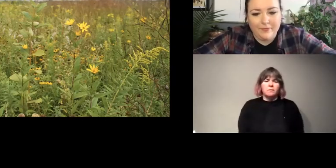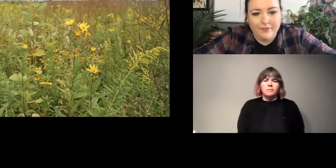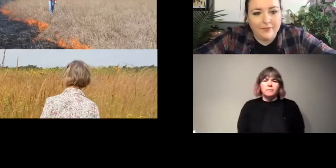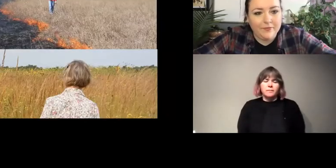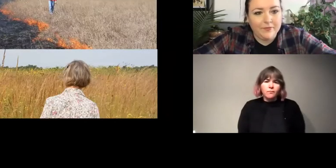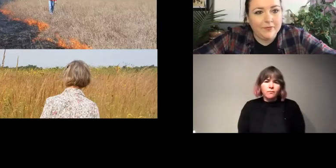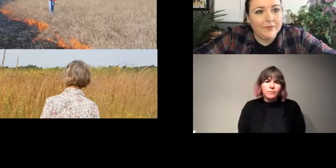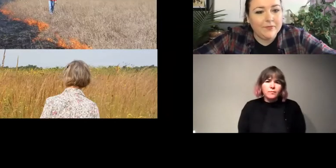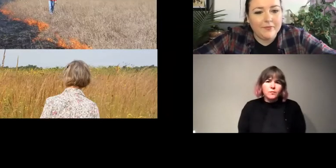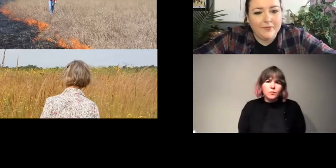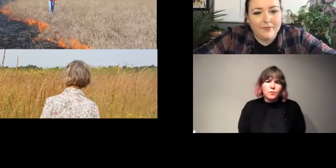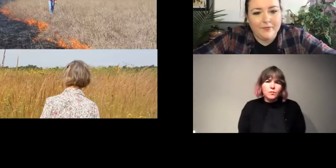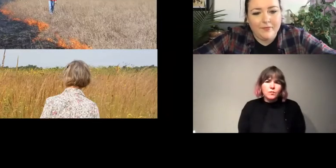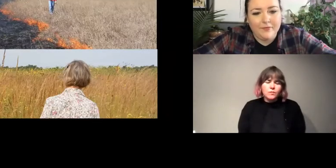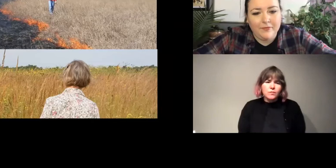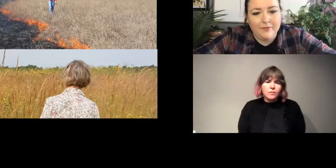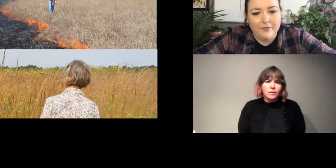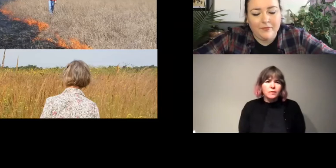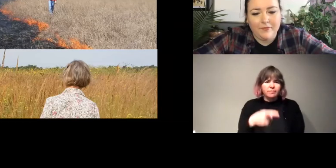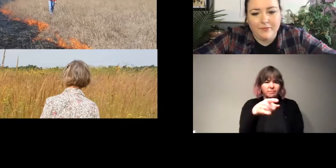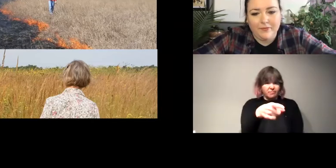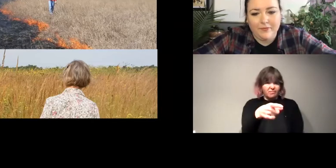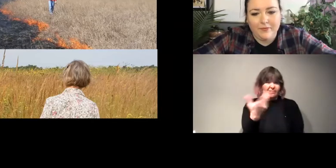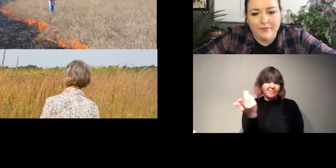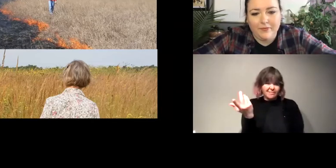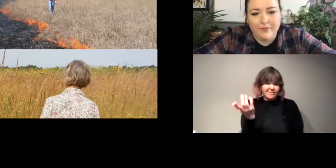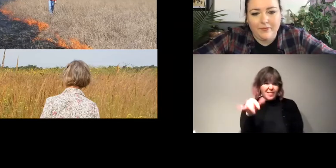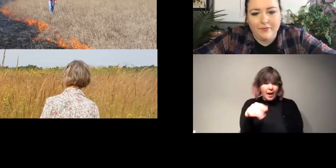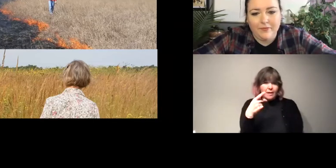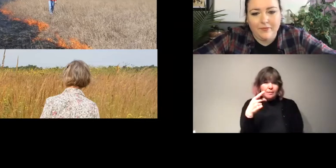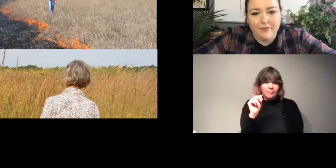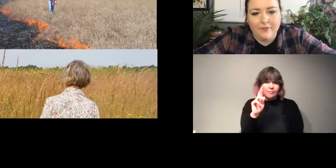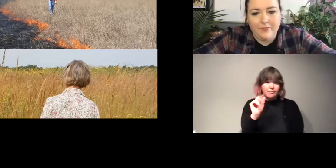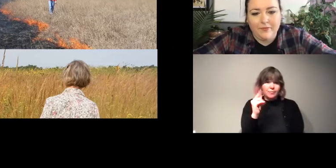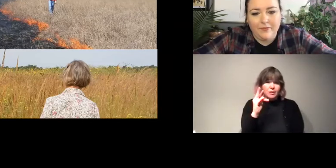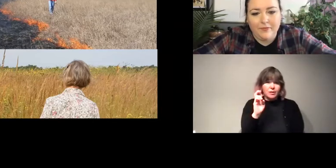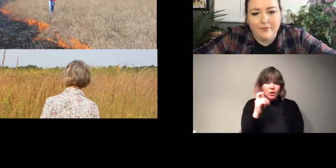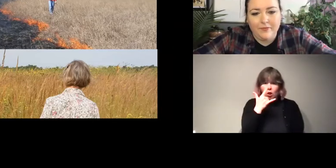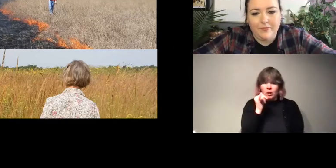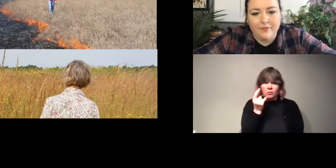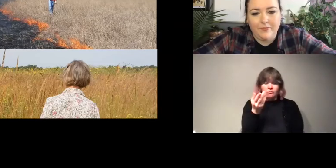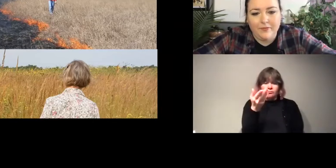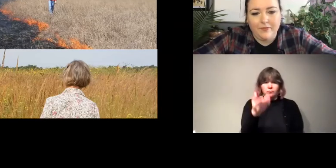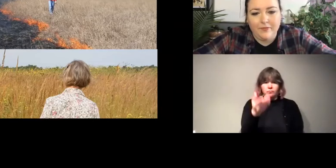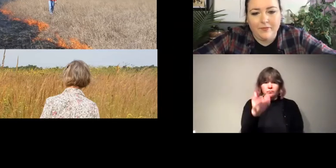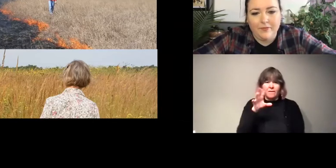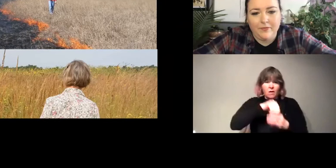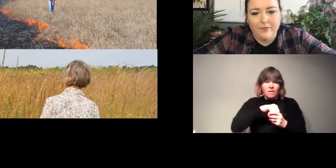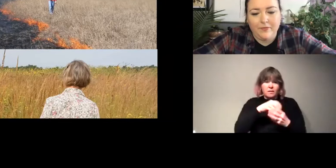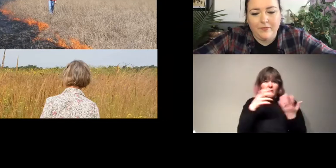And this is a lot of what prairie looks like. it involves a lot